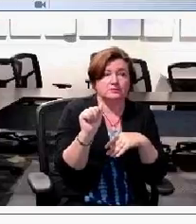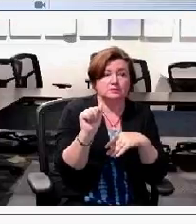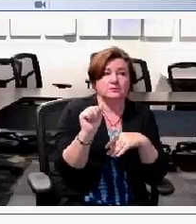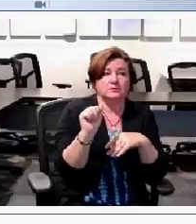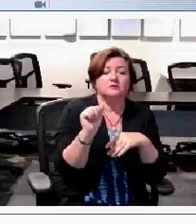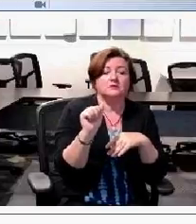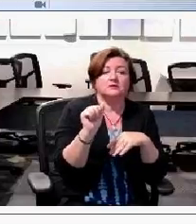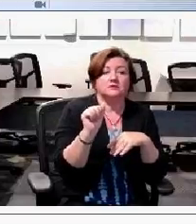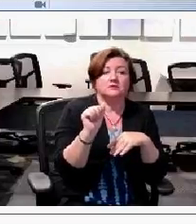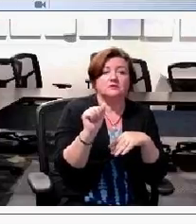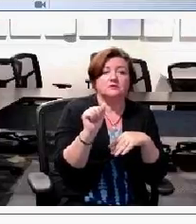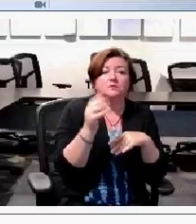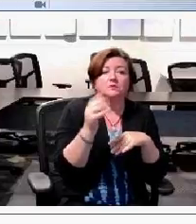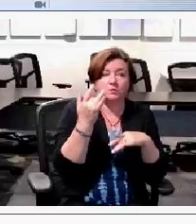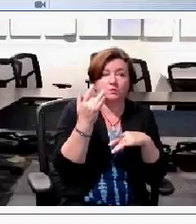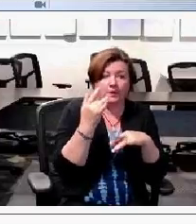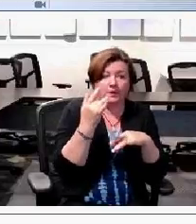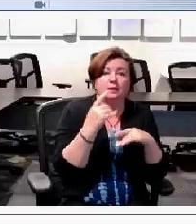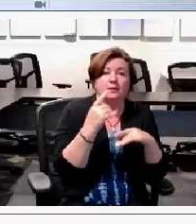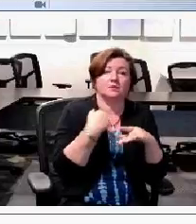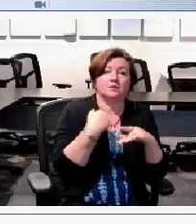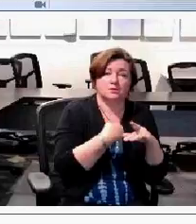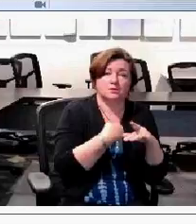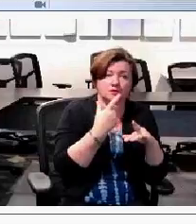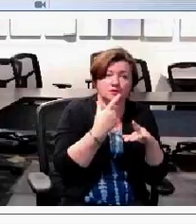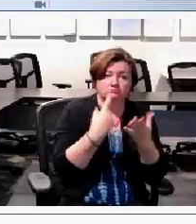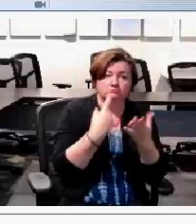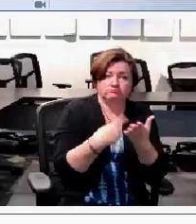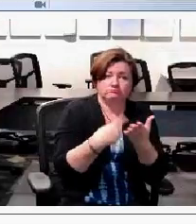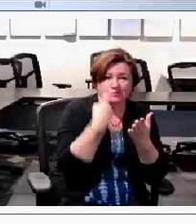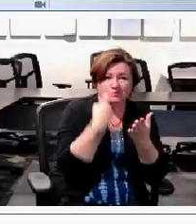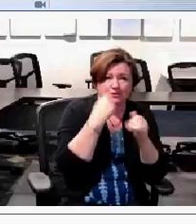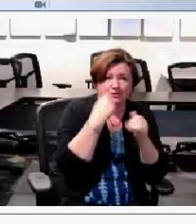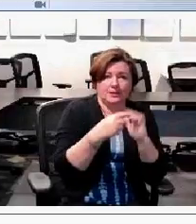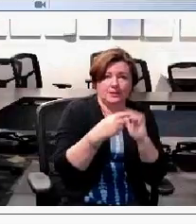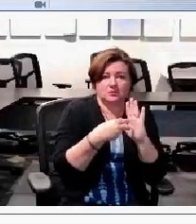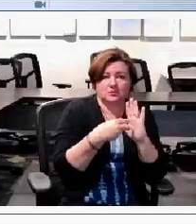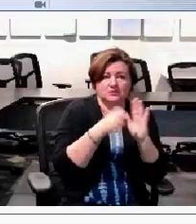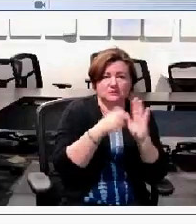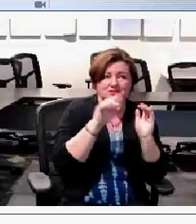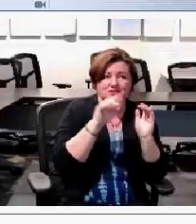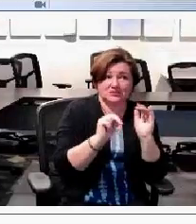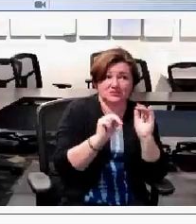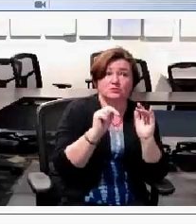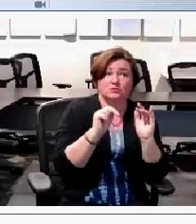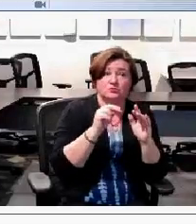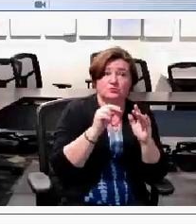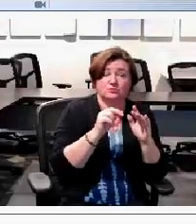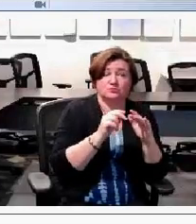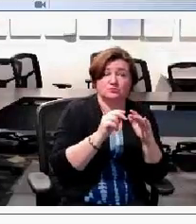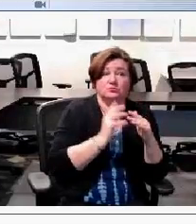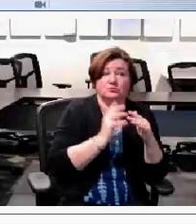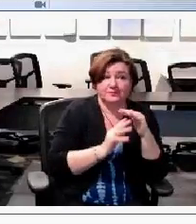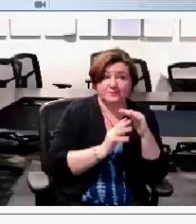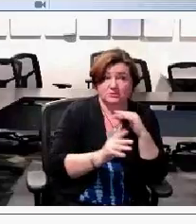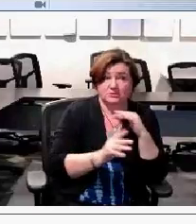We have done a lot of work recently with Syrian refugees. We've had a number of little ones who